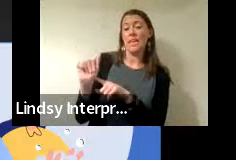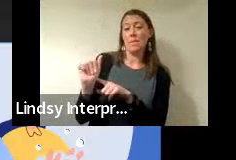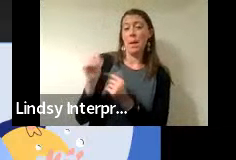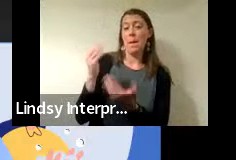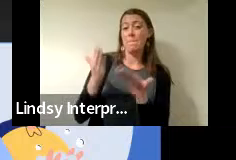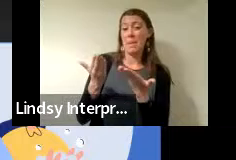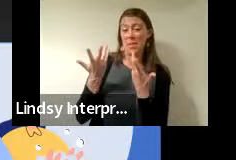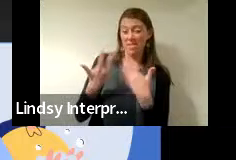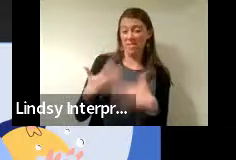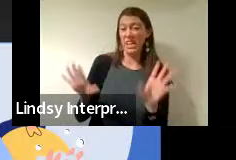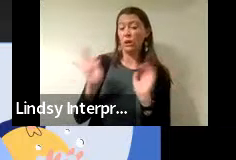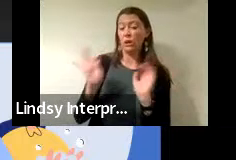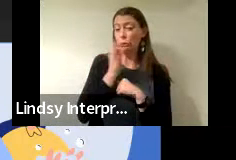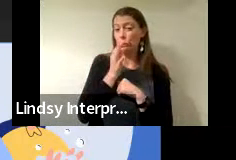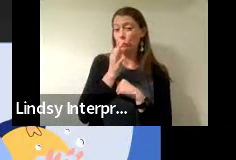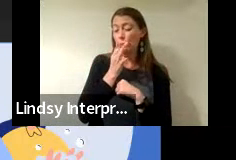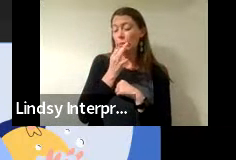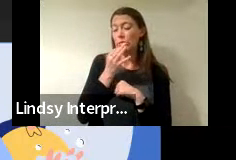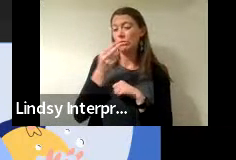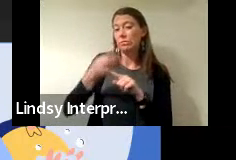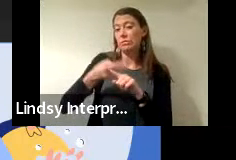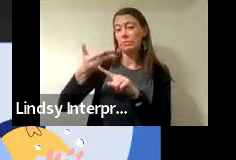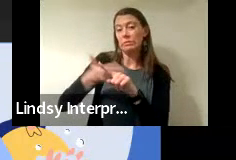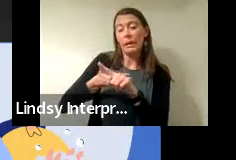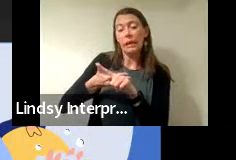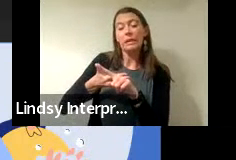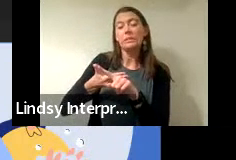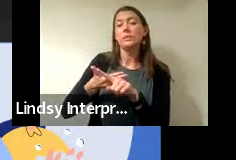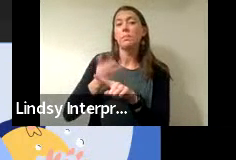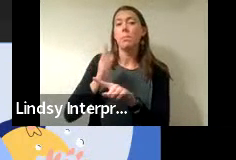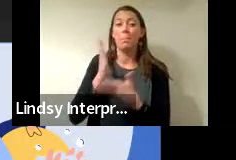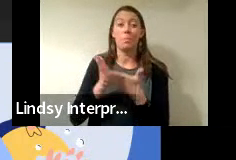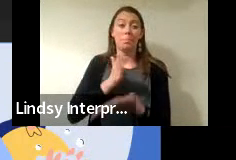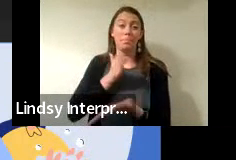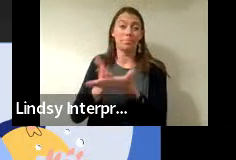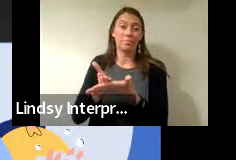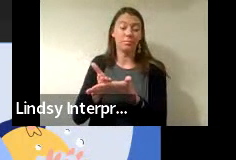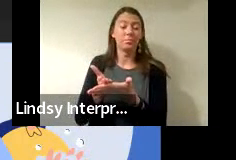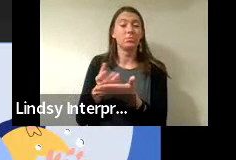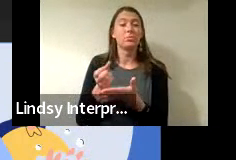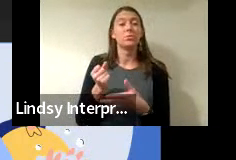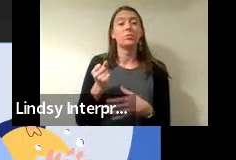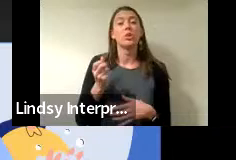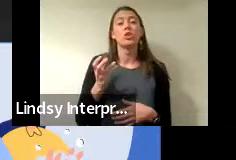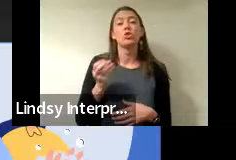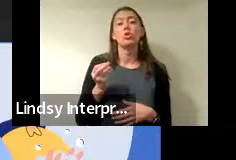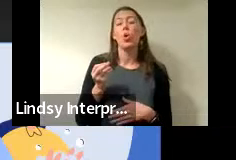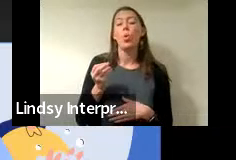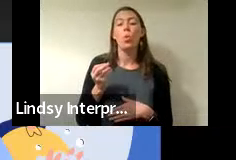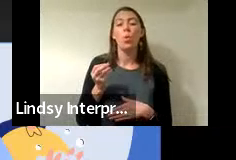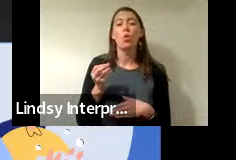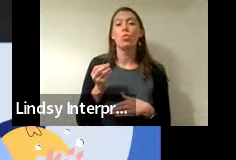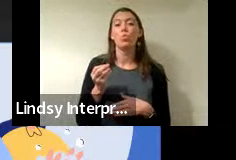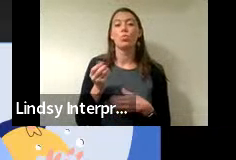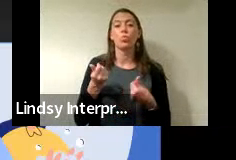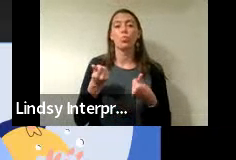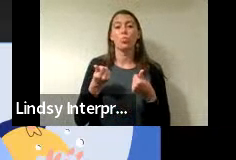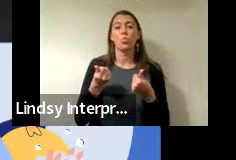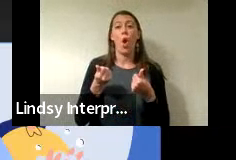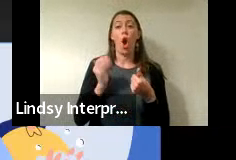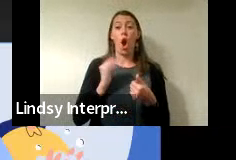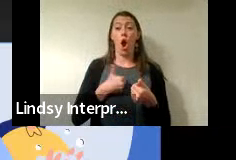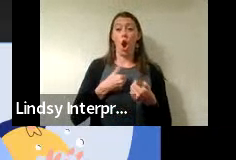in the next few months or even 3 months from now. So where is it that we want to focus our